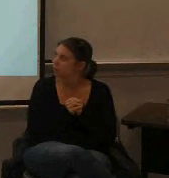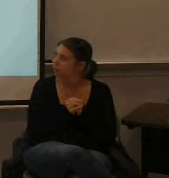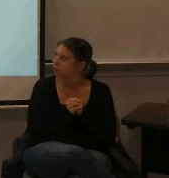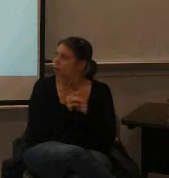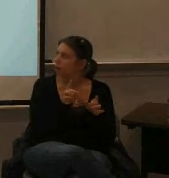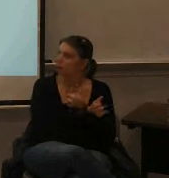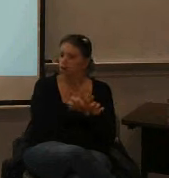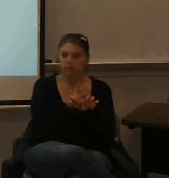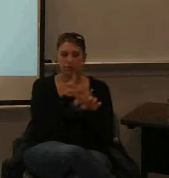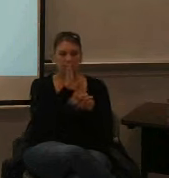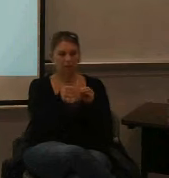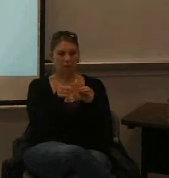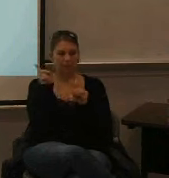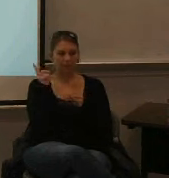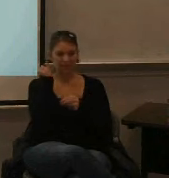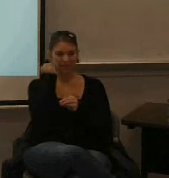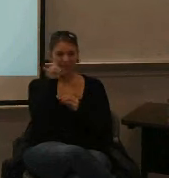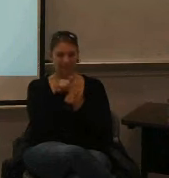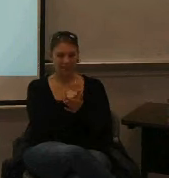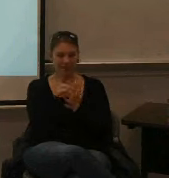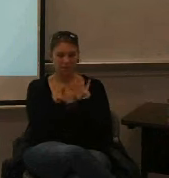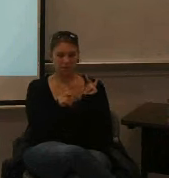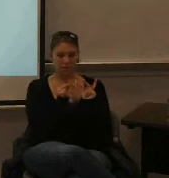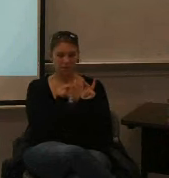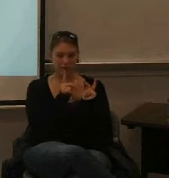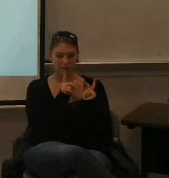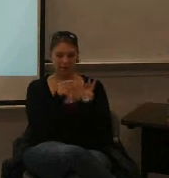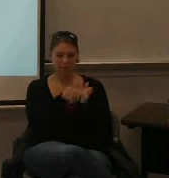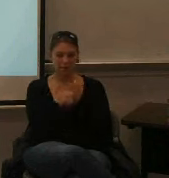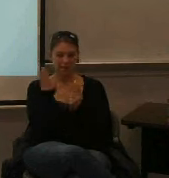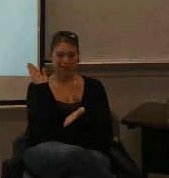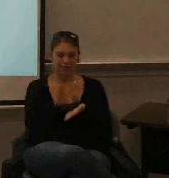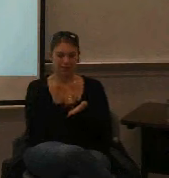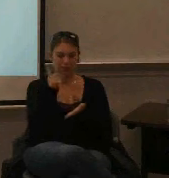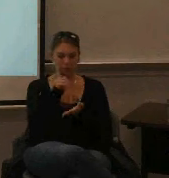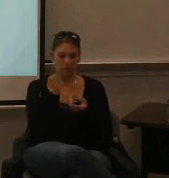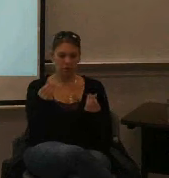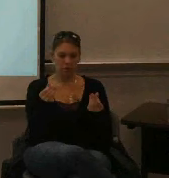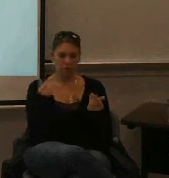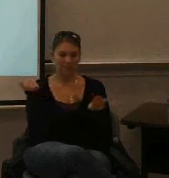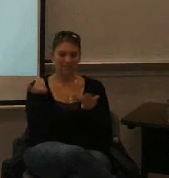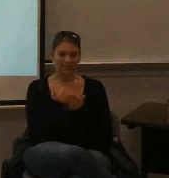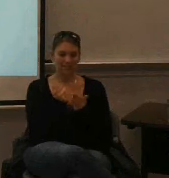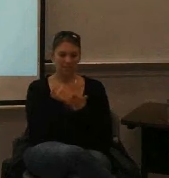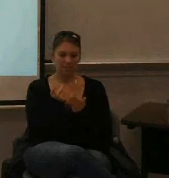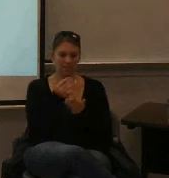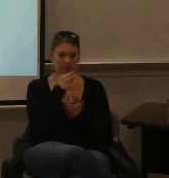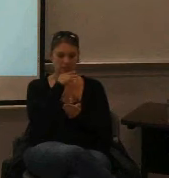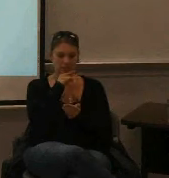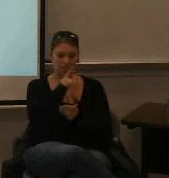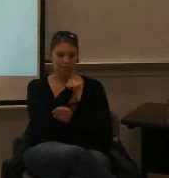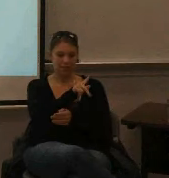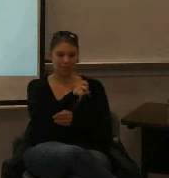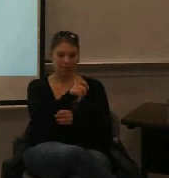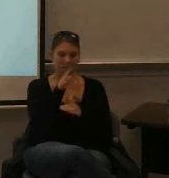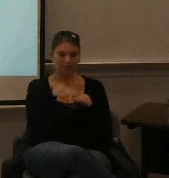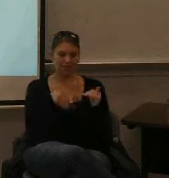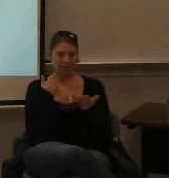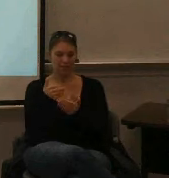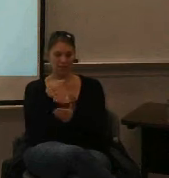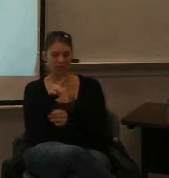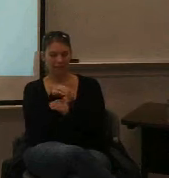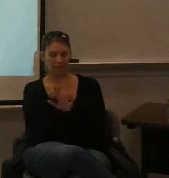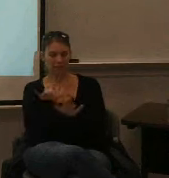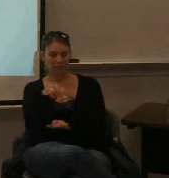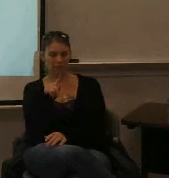There's also, we talked about this, the idea that people actually pay less for property near a scummy lake than they do a clear lake, and there's studies